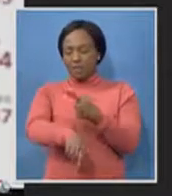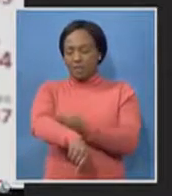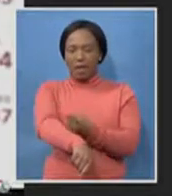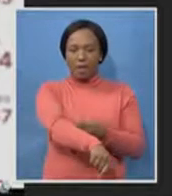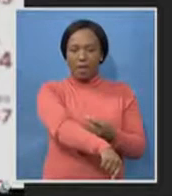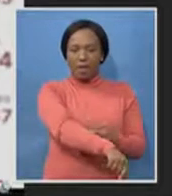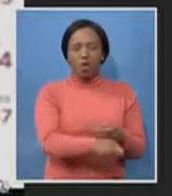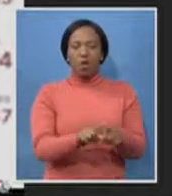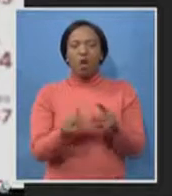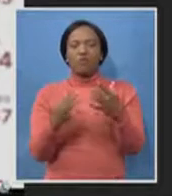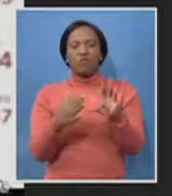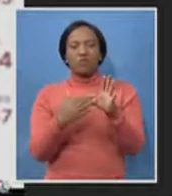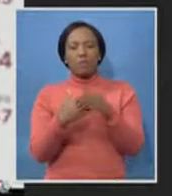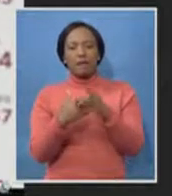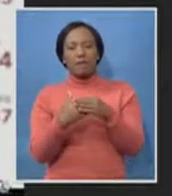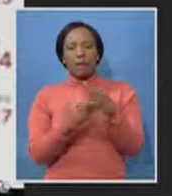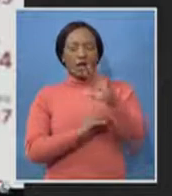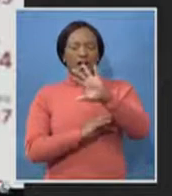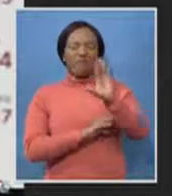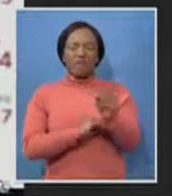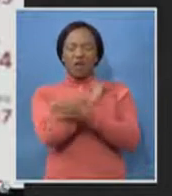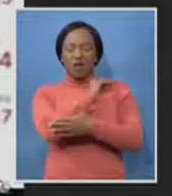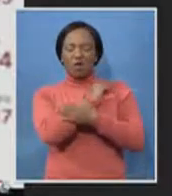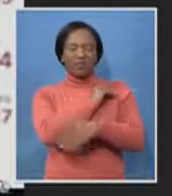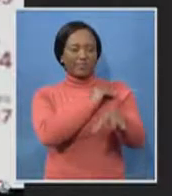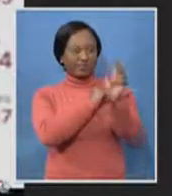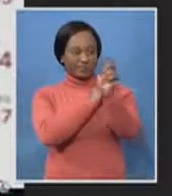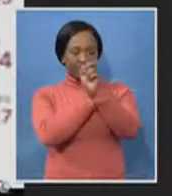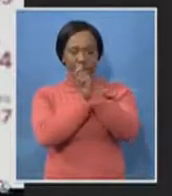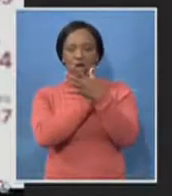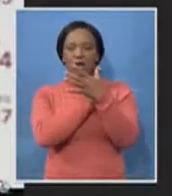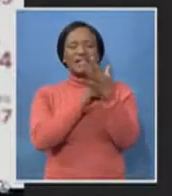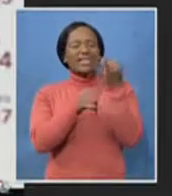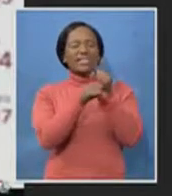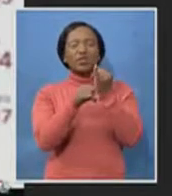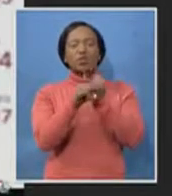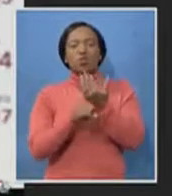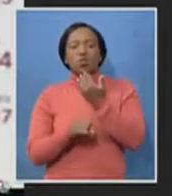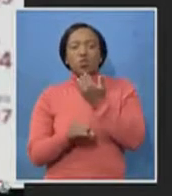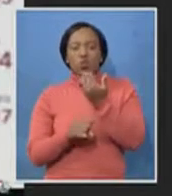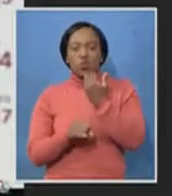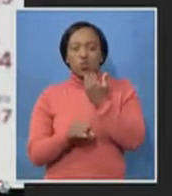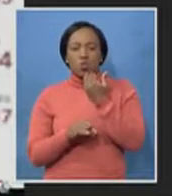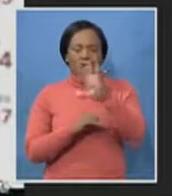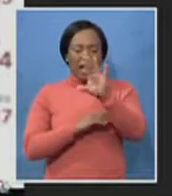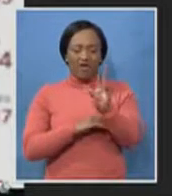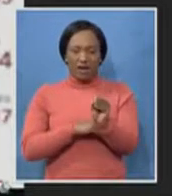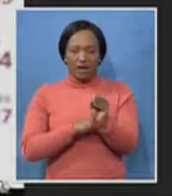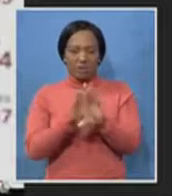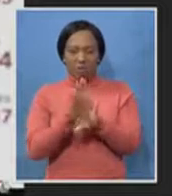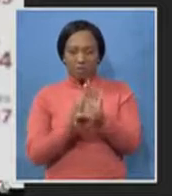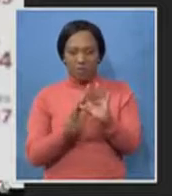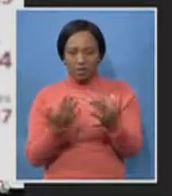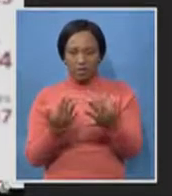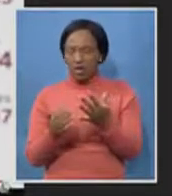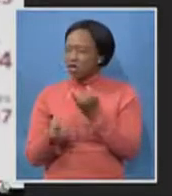of institutions in Africa or elsewhere, what is the progress on that? Institutions in Africa? Or elsewhere.